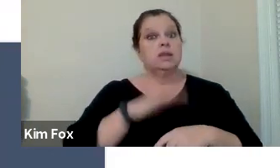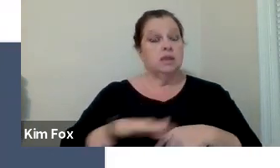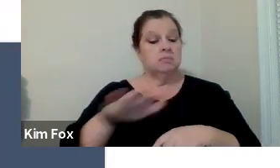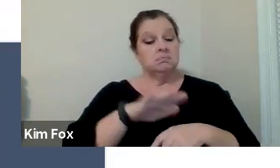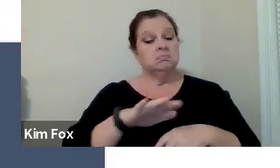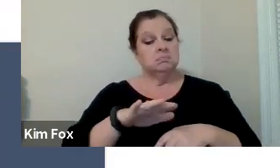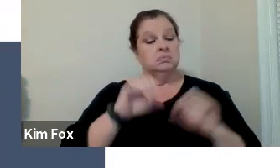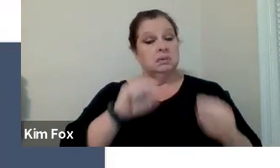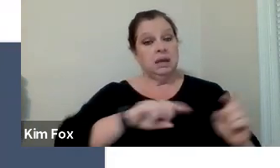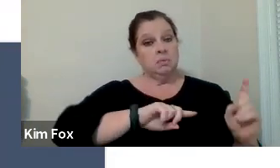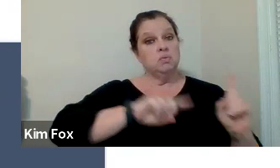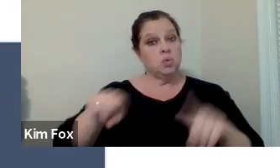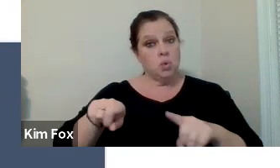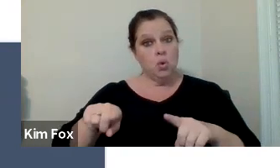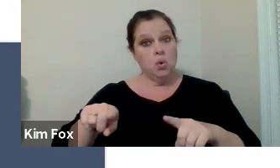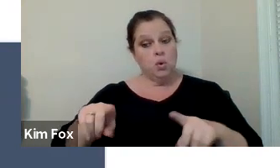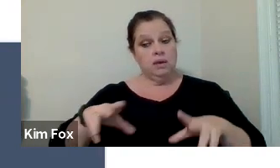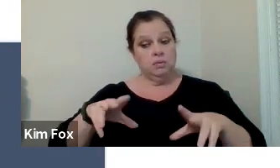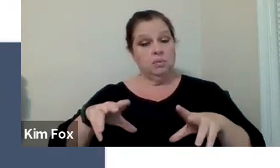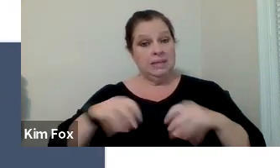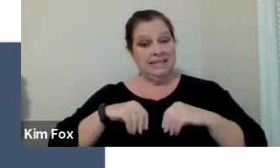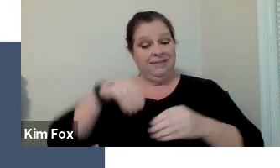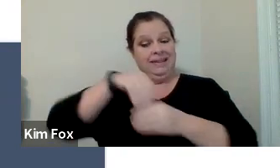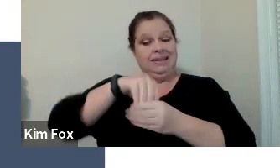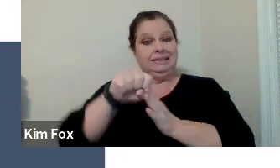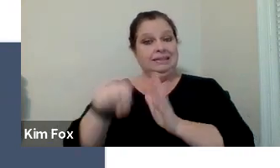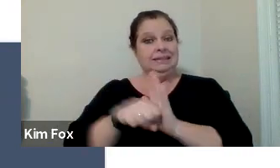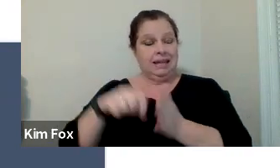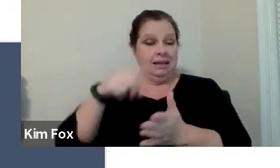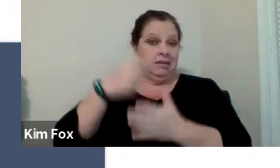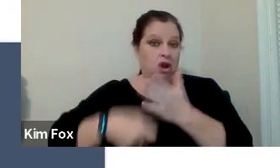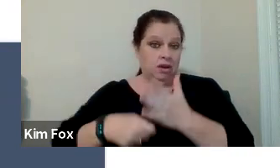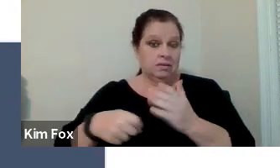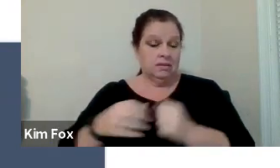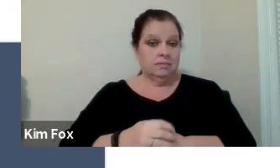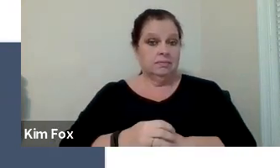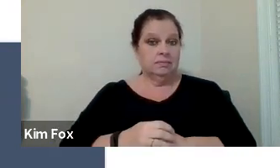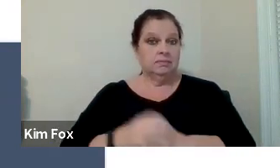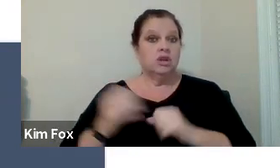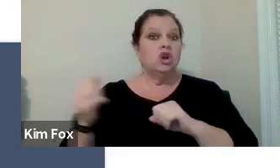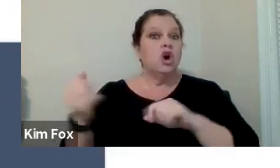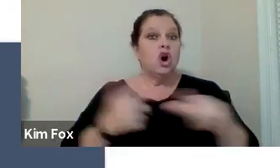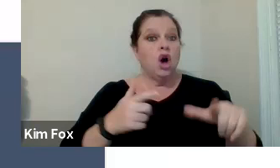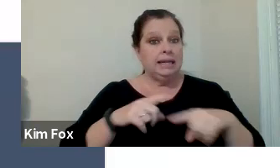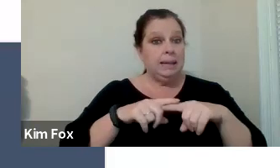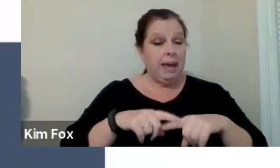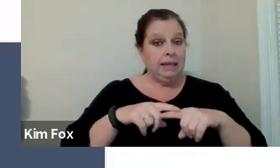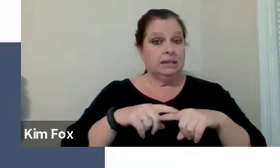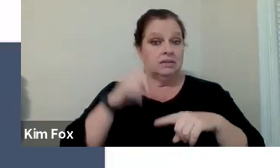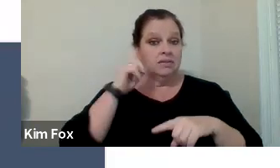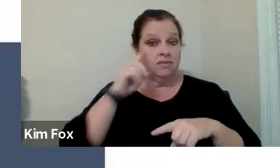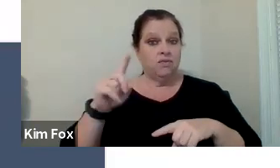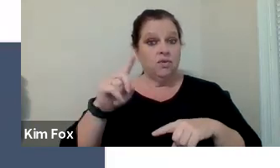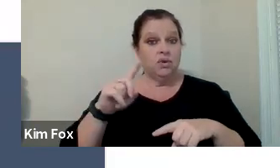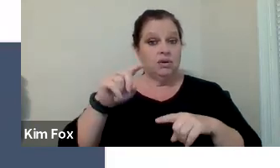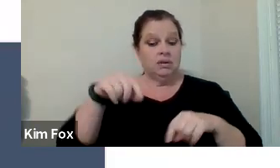dependent can receive the in-state rate. All dependents of active duty military service members stationed in